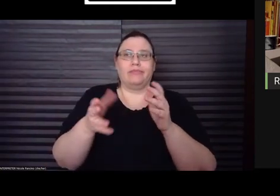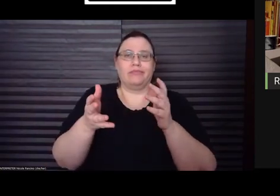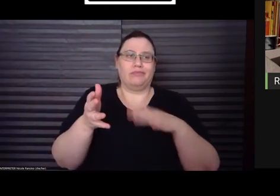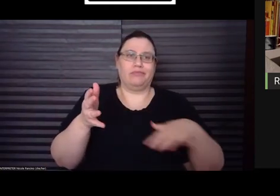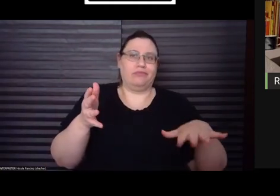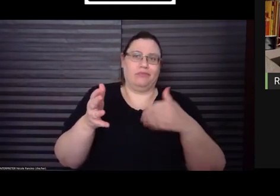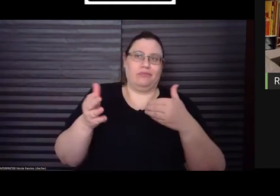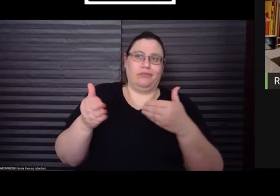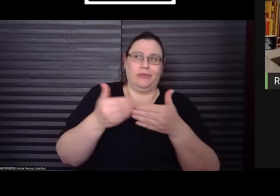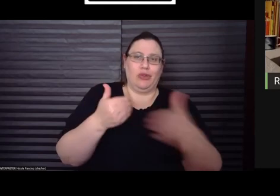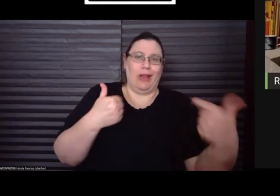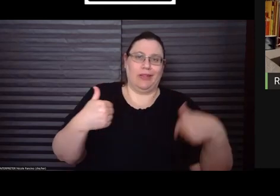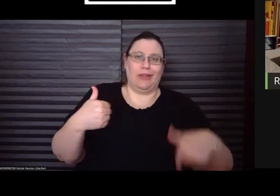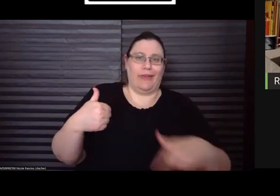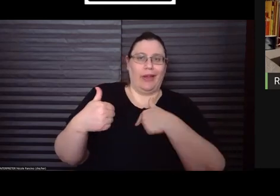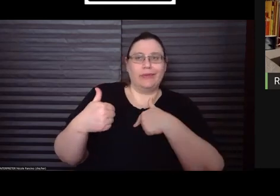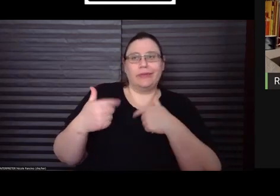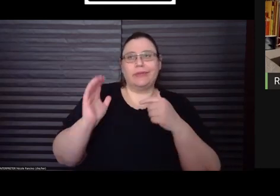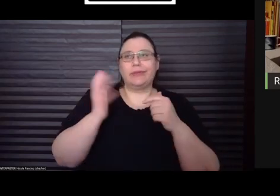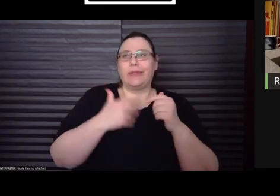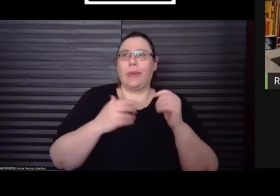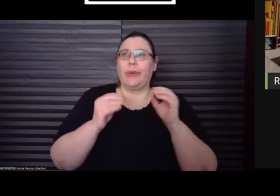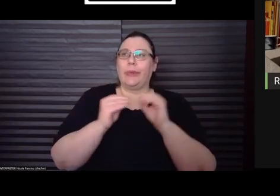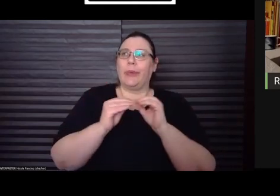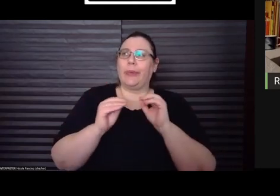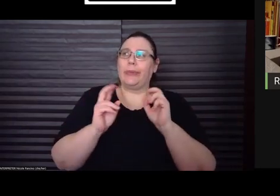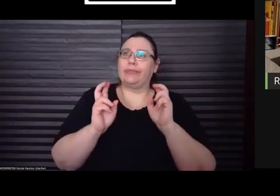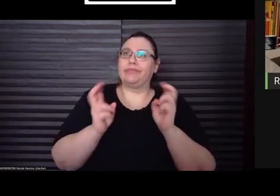than the rest of us in our sort of more